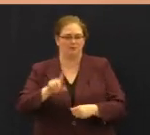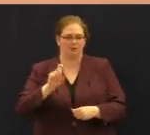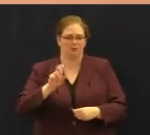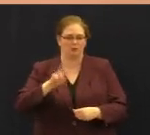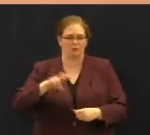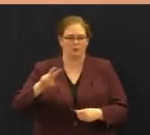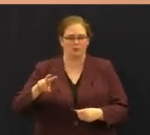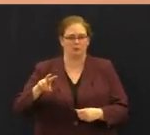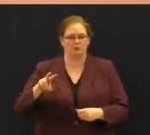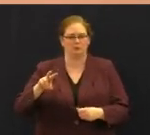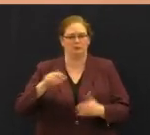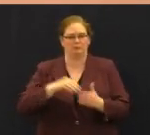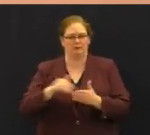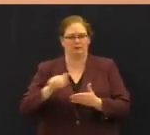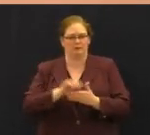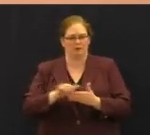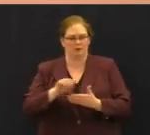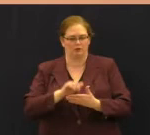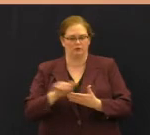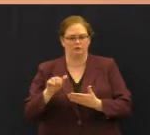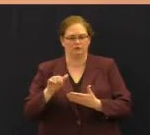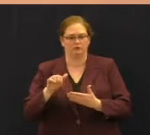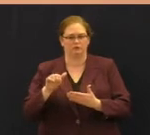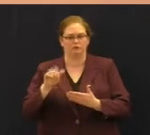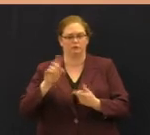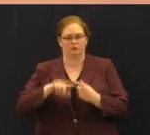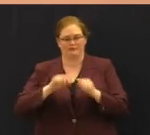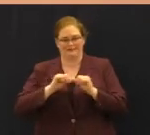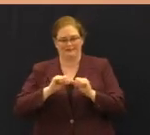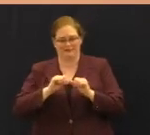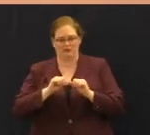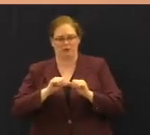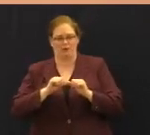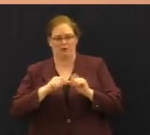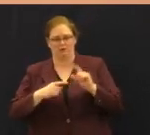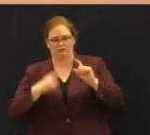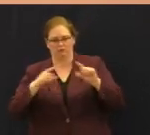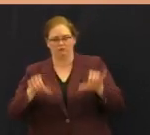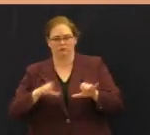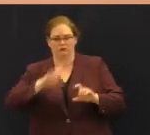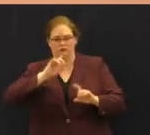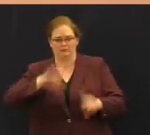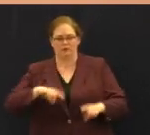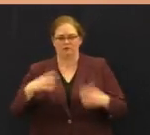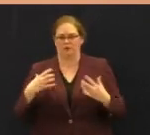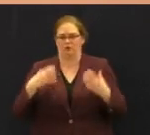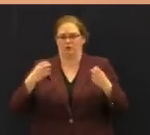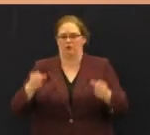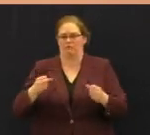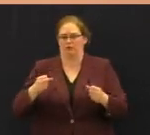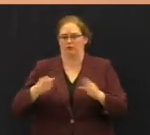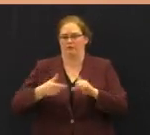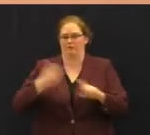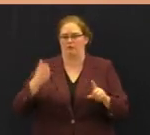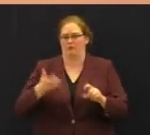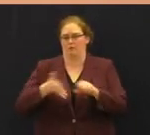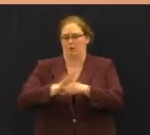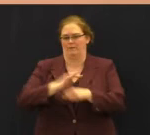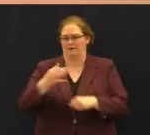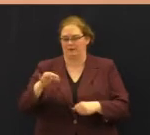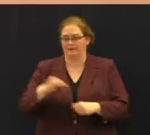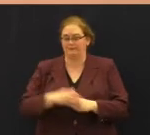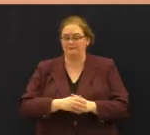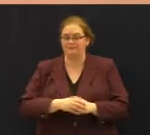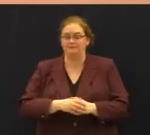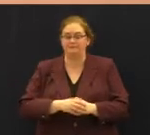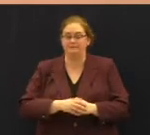$122 million to continue our efforts in response and recovery to COVID-19.